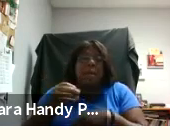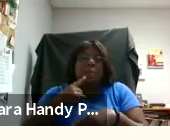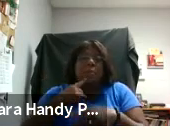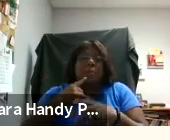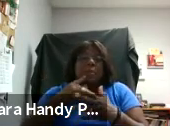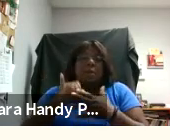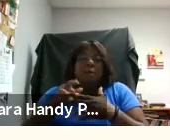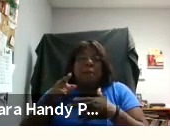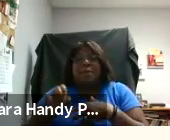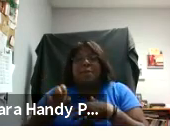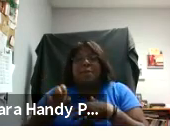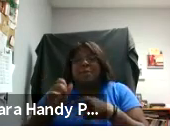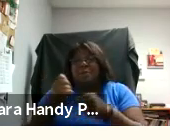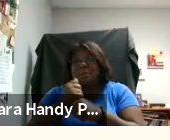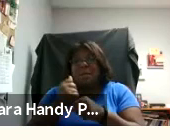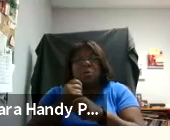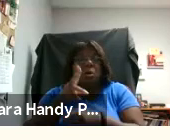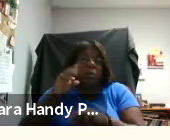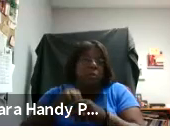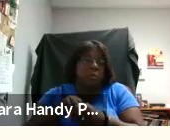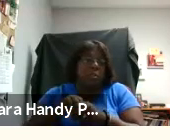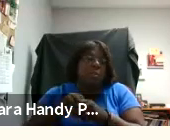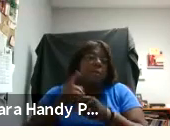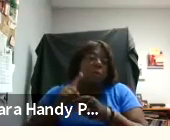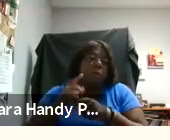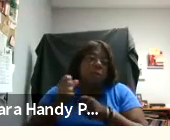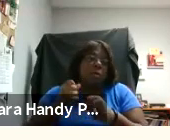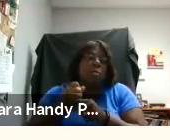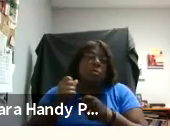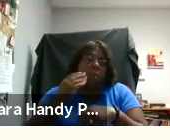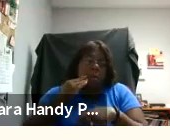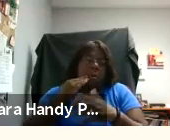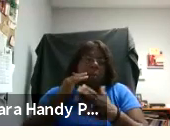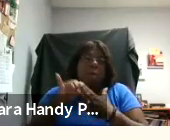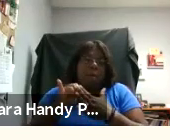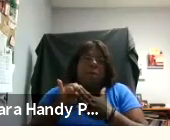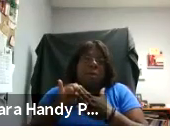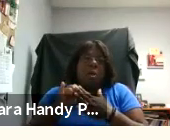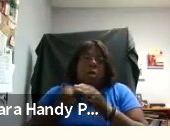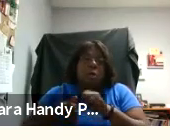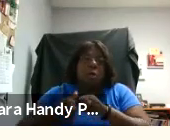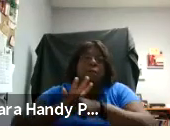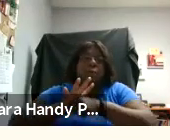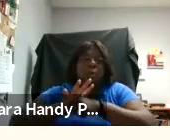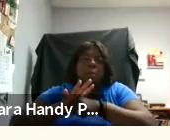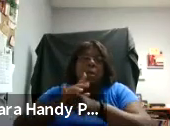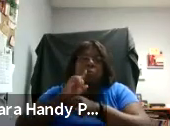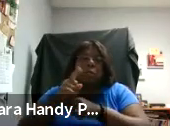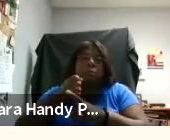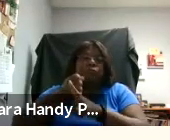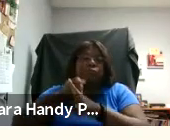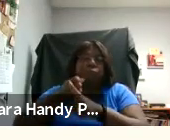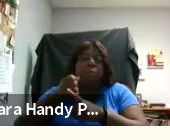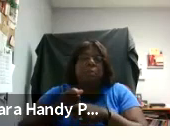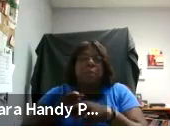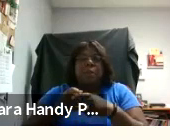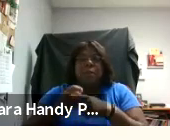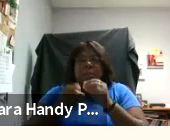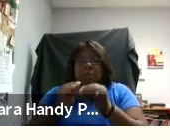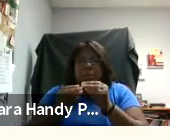these stats are all inclusive of the full year. So we do know that COVID-19 has impacted these